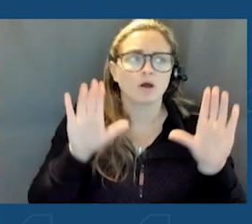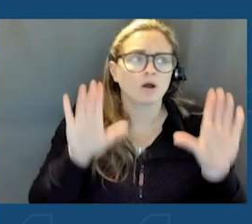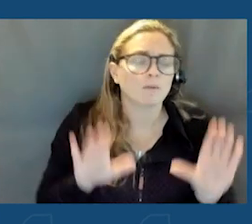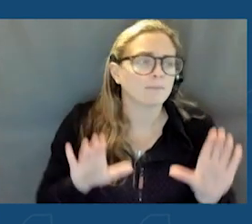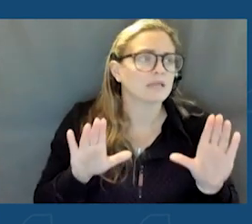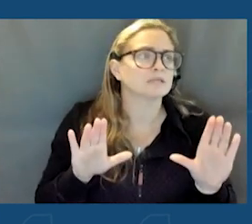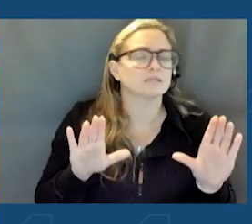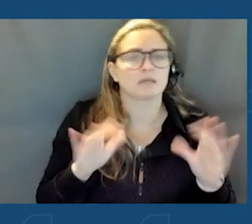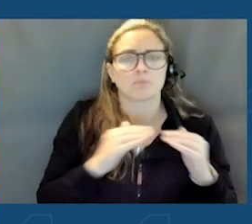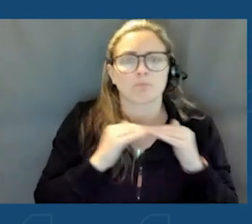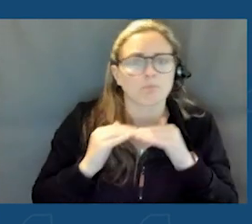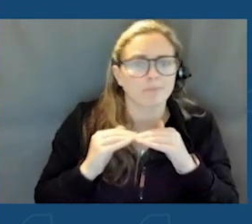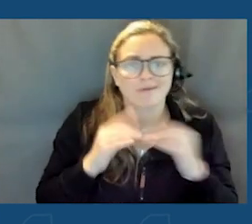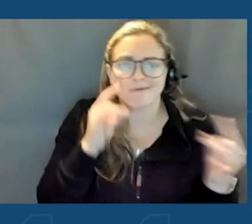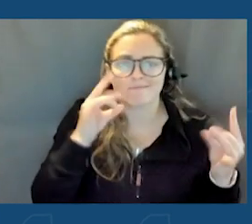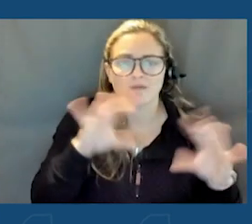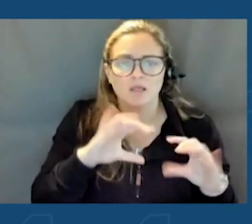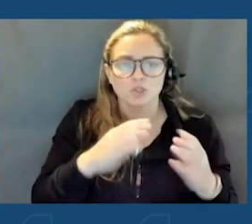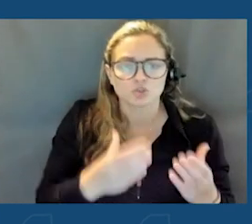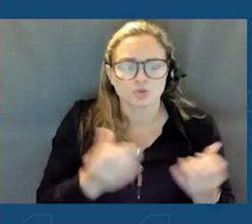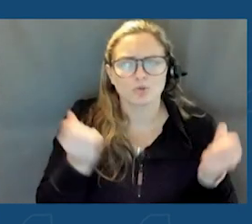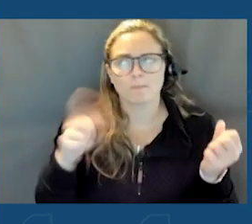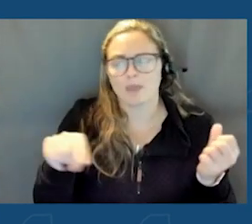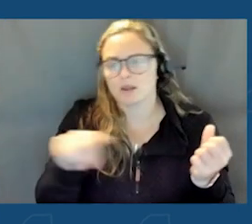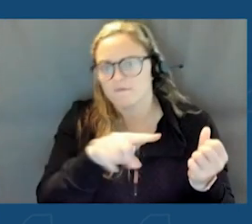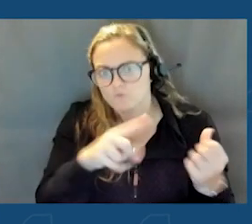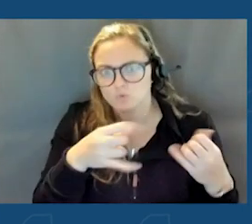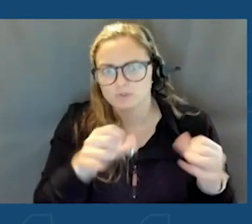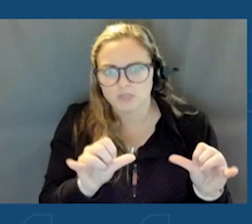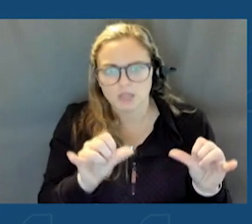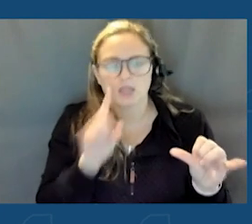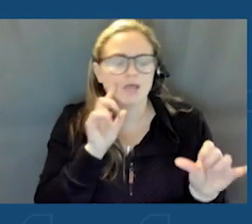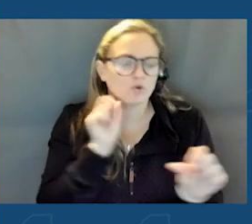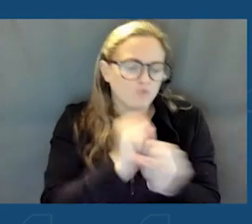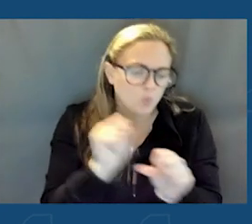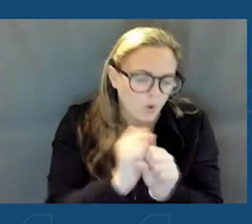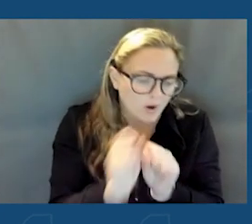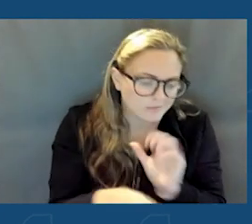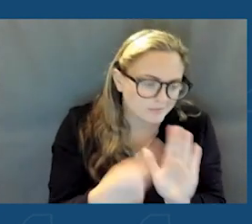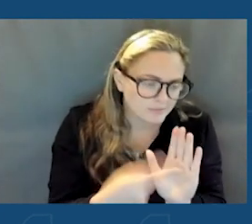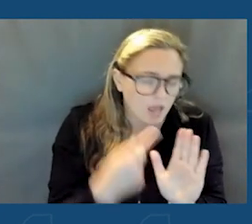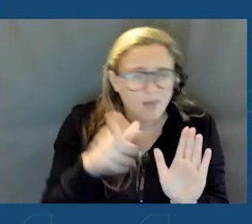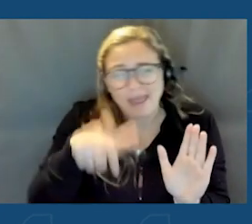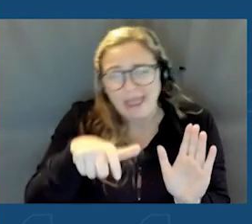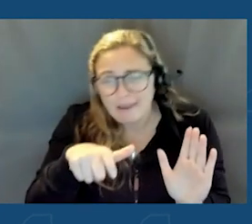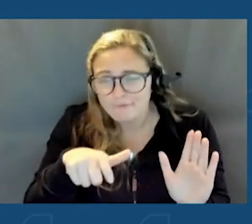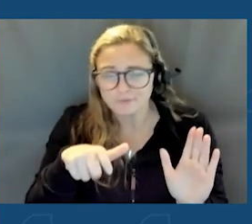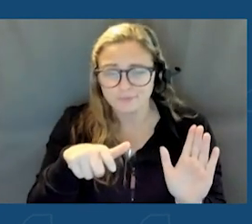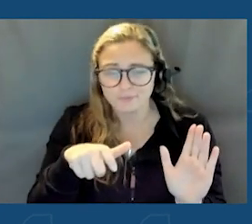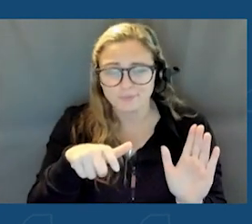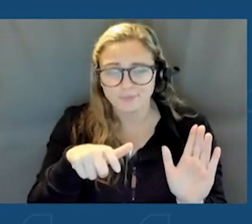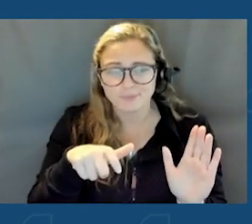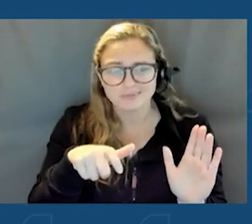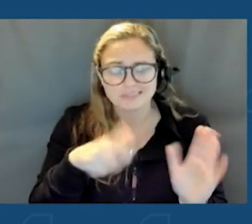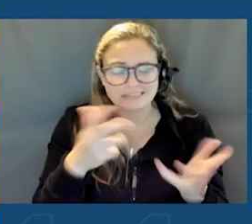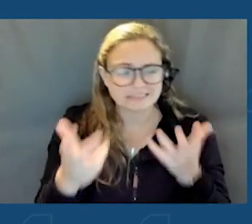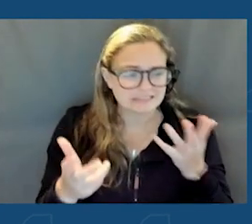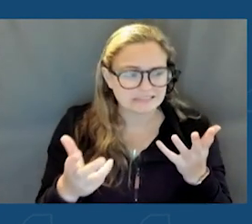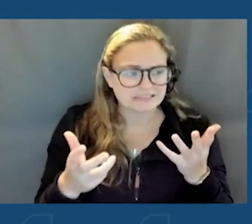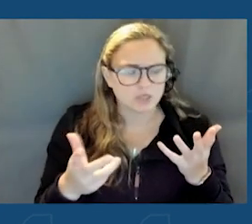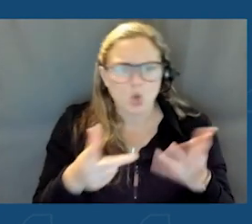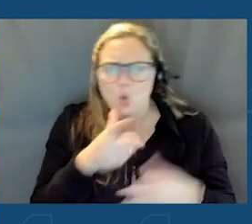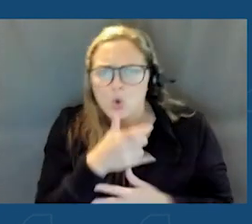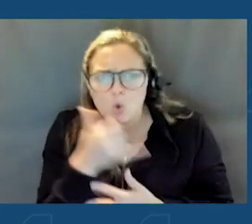groups, and there's so many of you. And you have to work sometimes, it's like we don't know who to